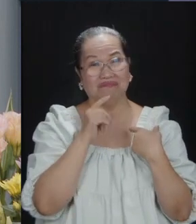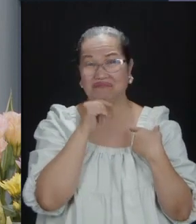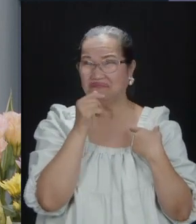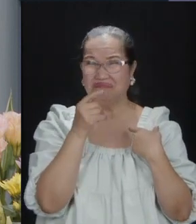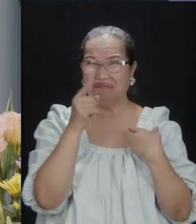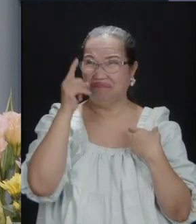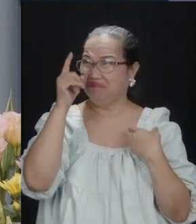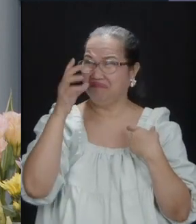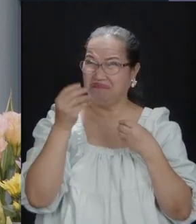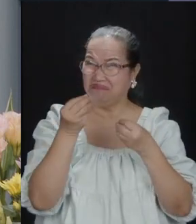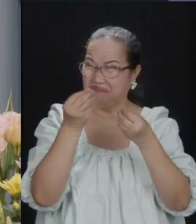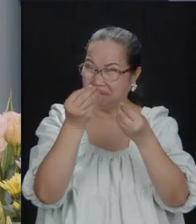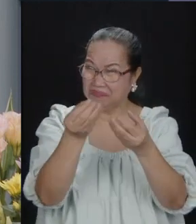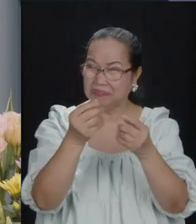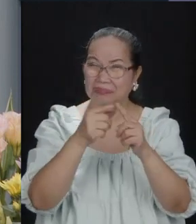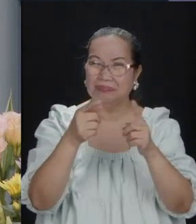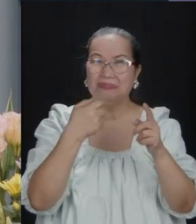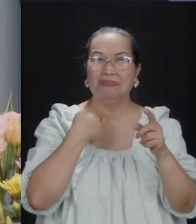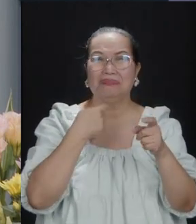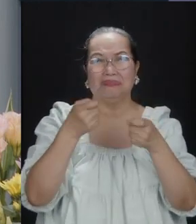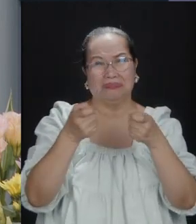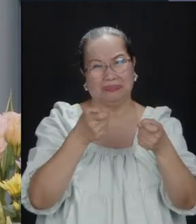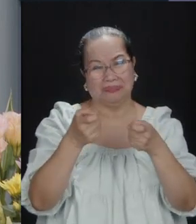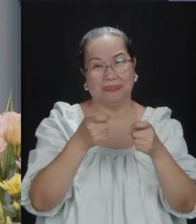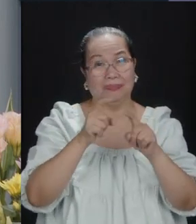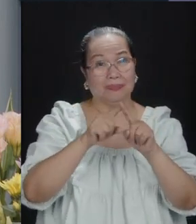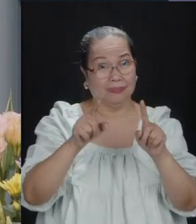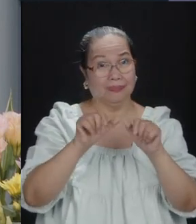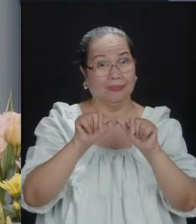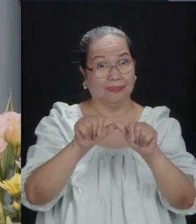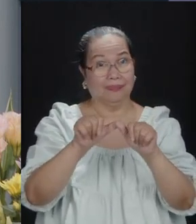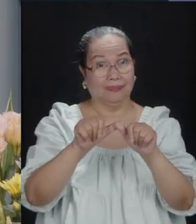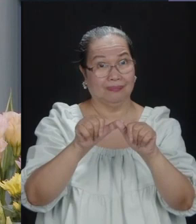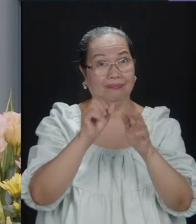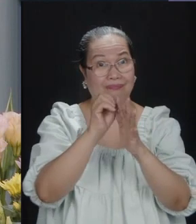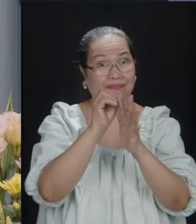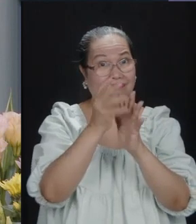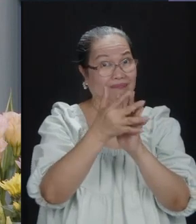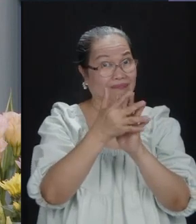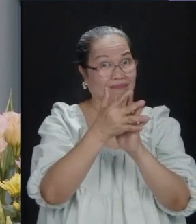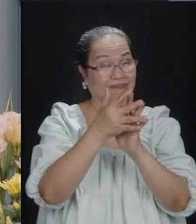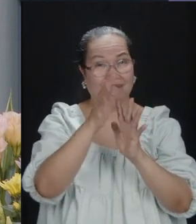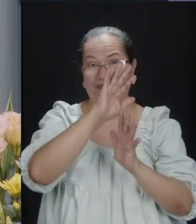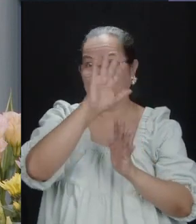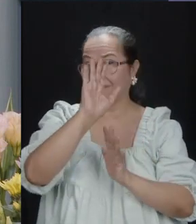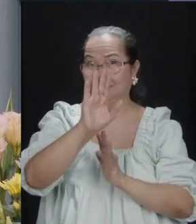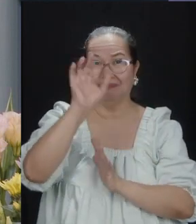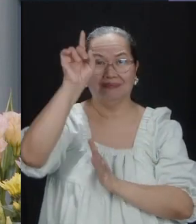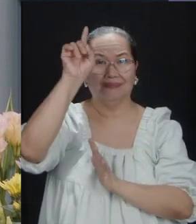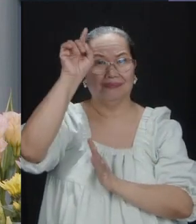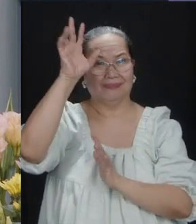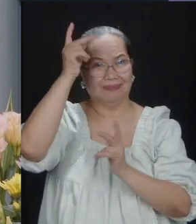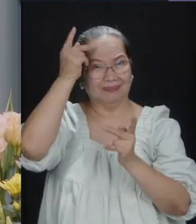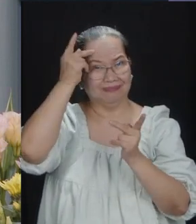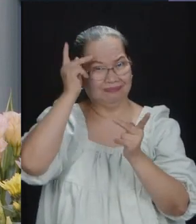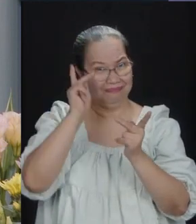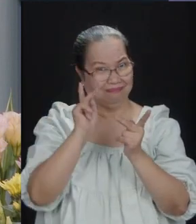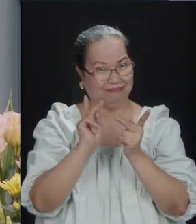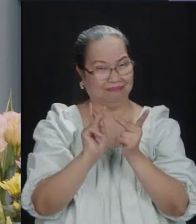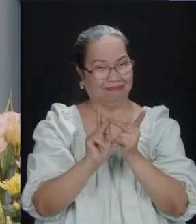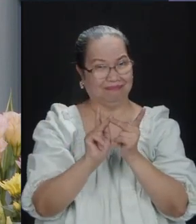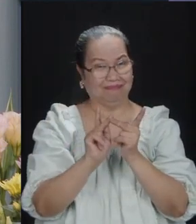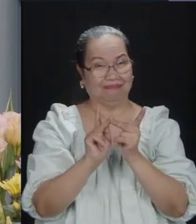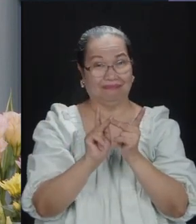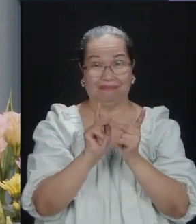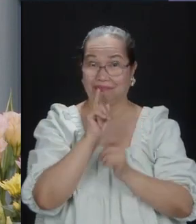endorsed, it was regulated. But still, polygamy was never God's intention. The fact that